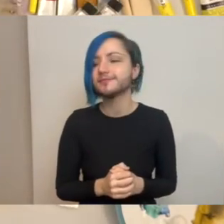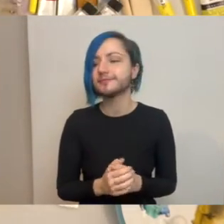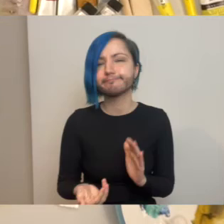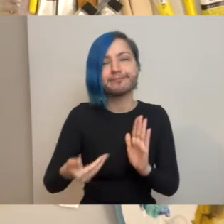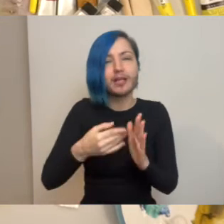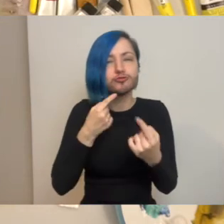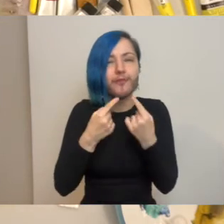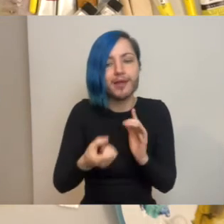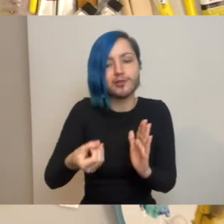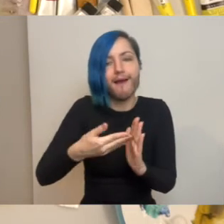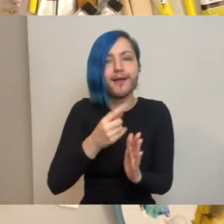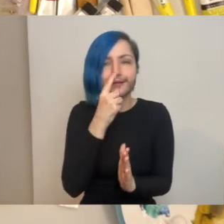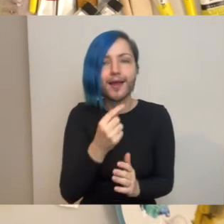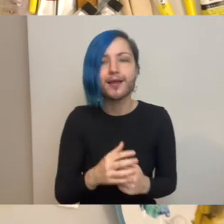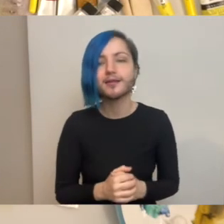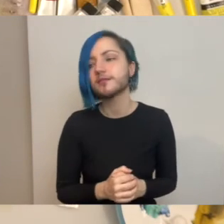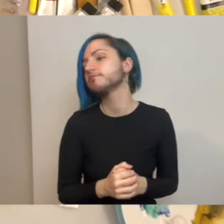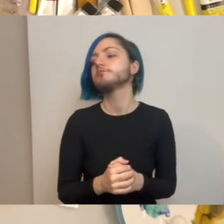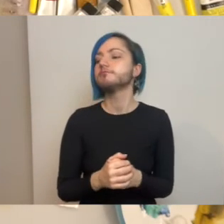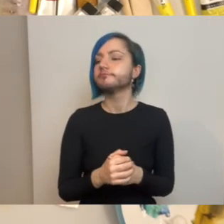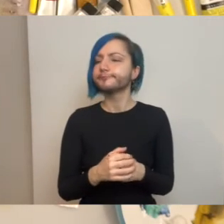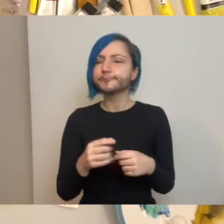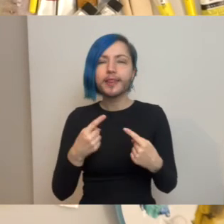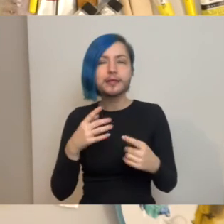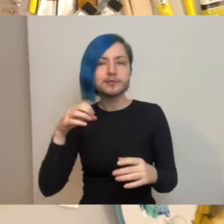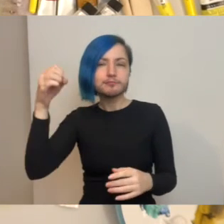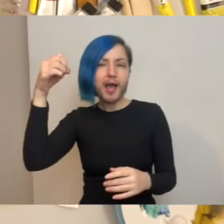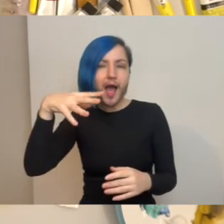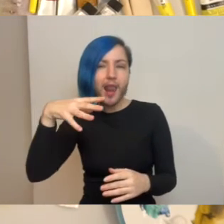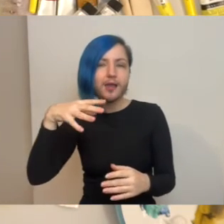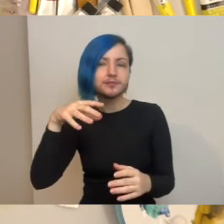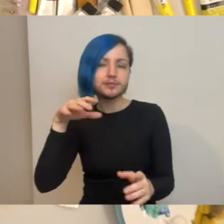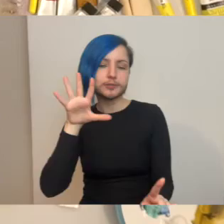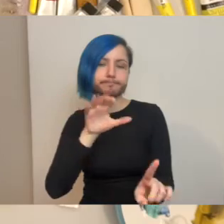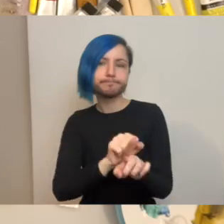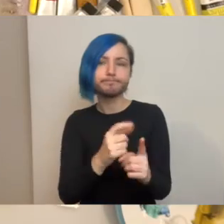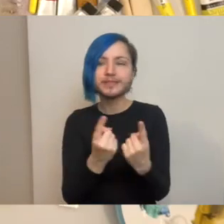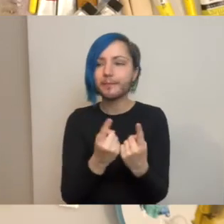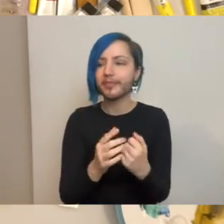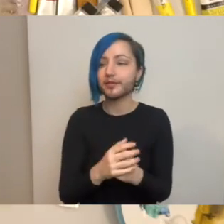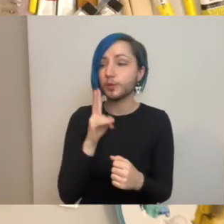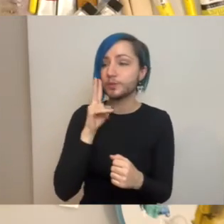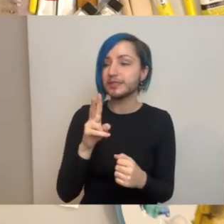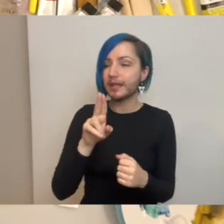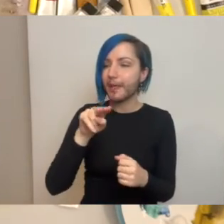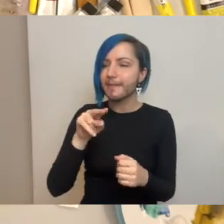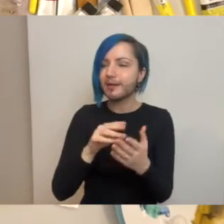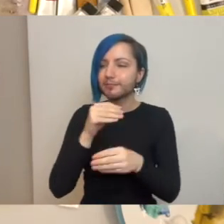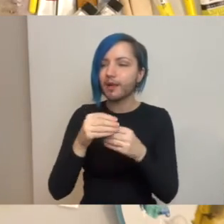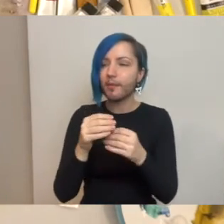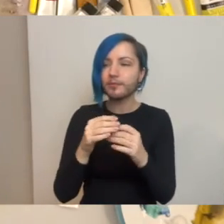can begin to add teeny bits of detail that,